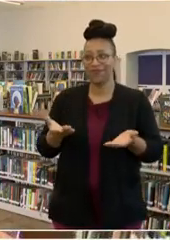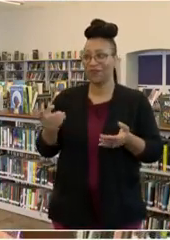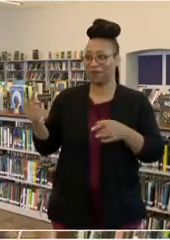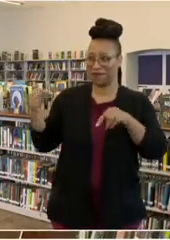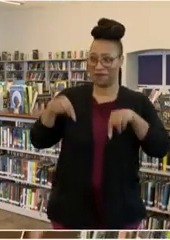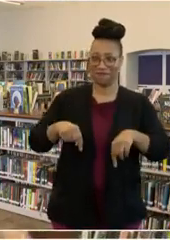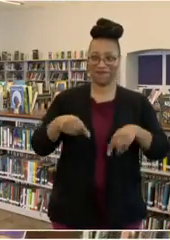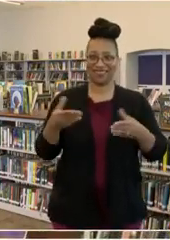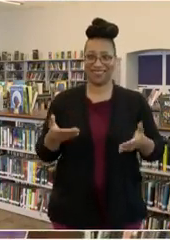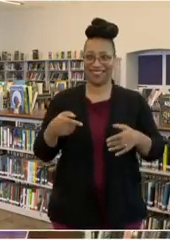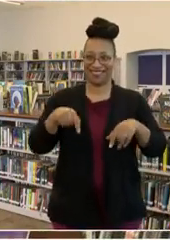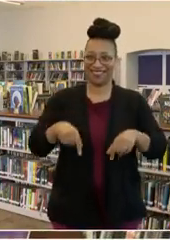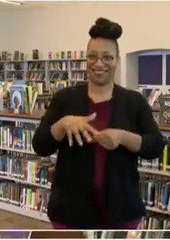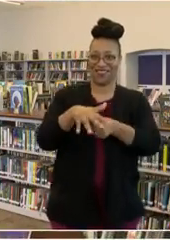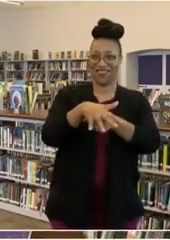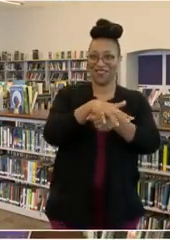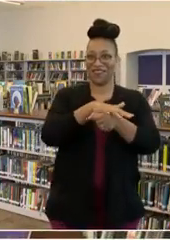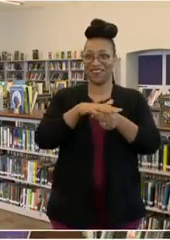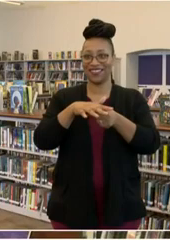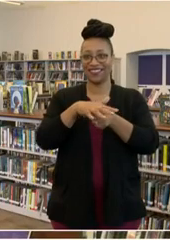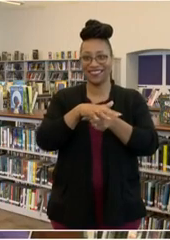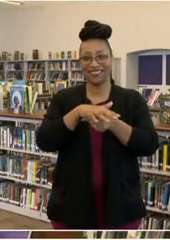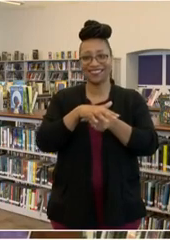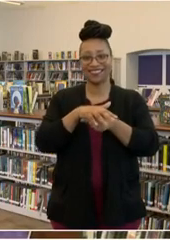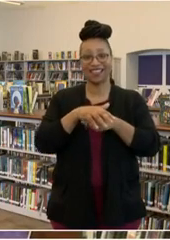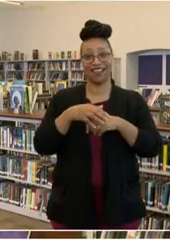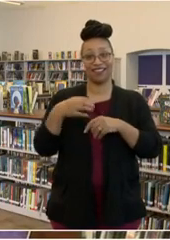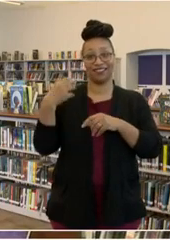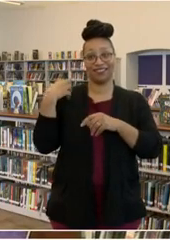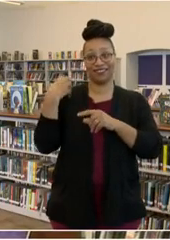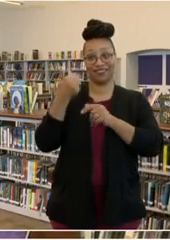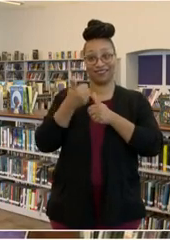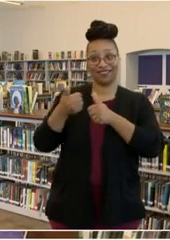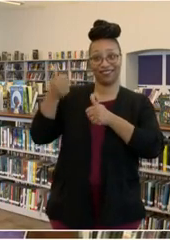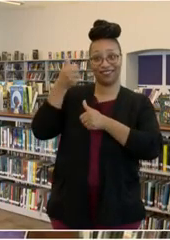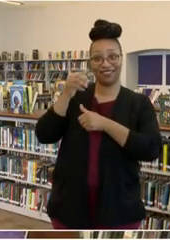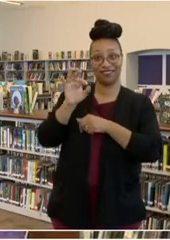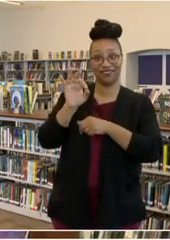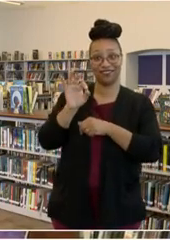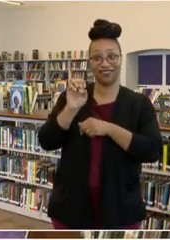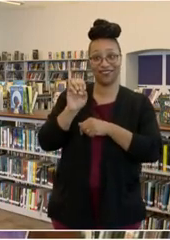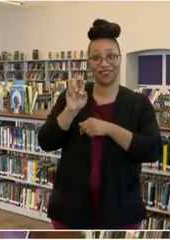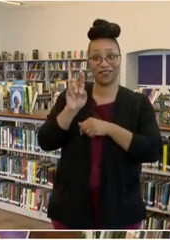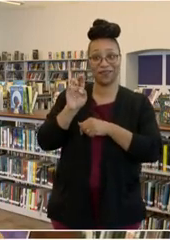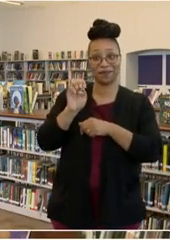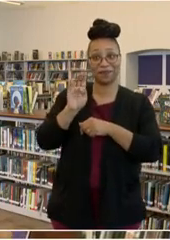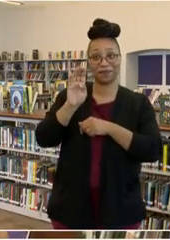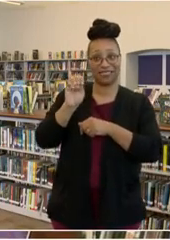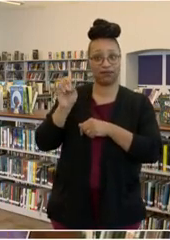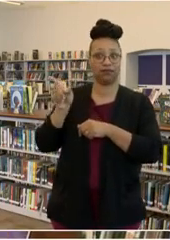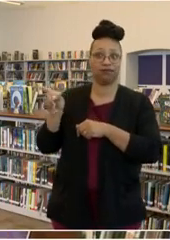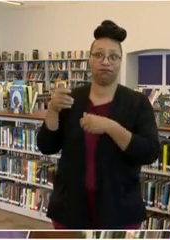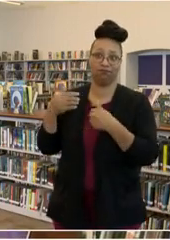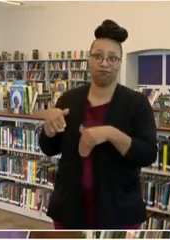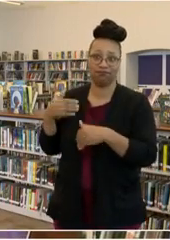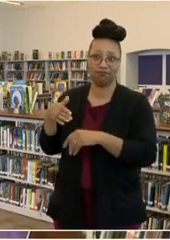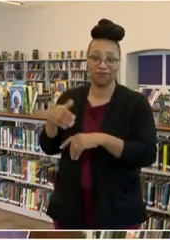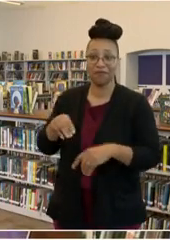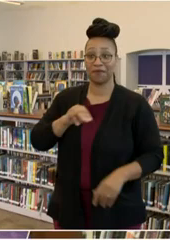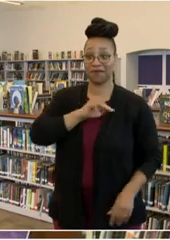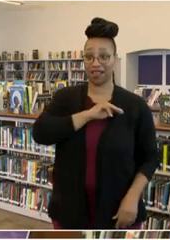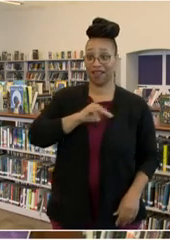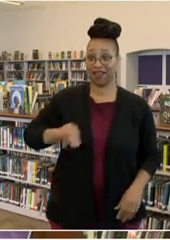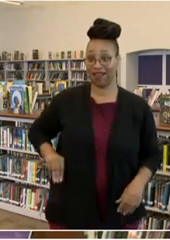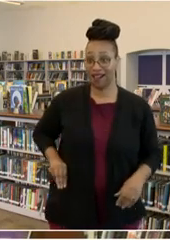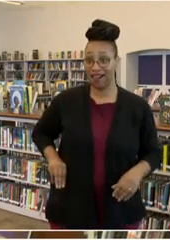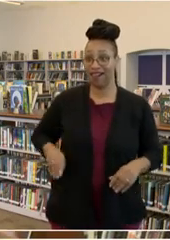always an honor to have you, and of course, Deputy Mayor Paul Kine. Thank you for being here, and to all of my esteemed guests that are